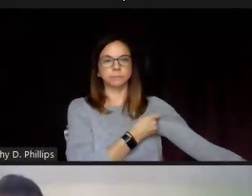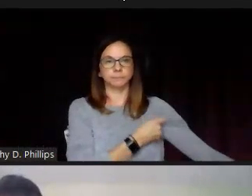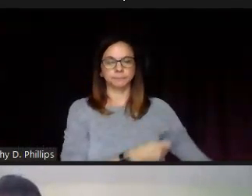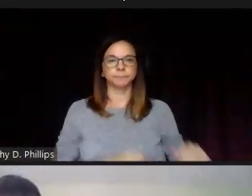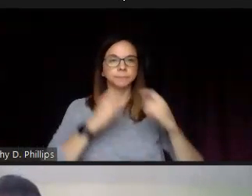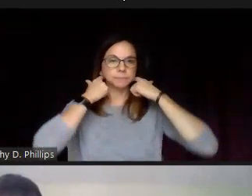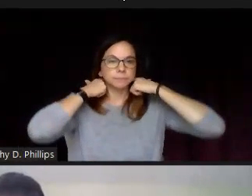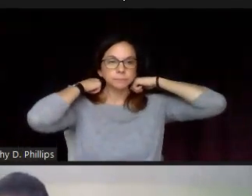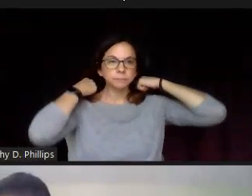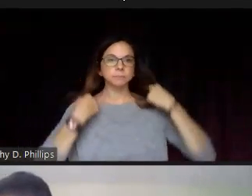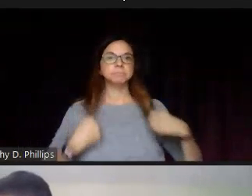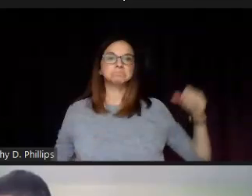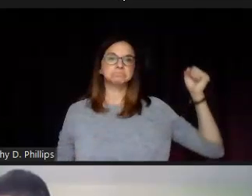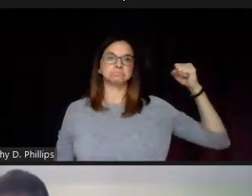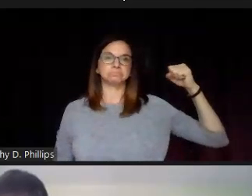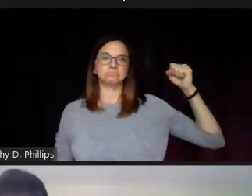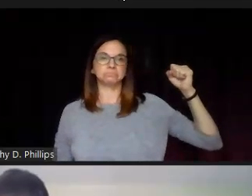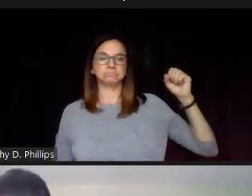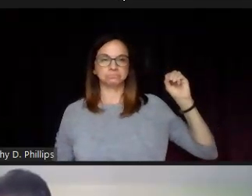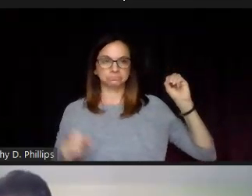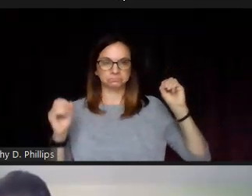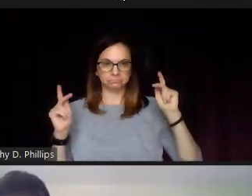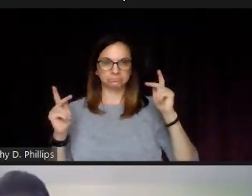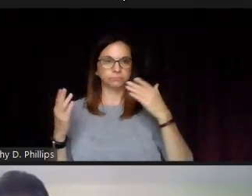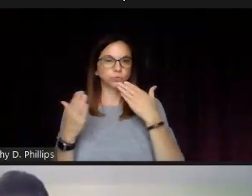Yes. Okay, very good.